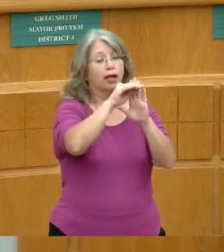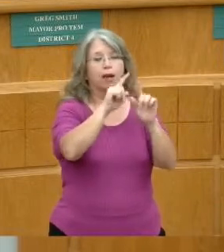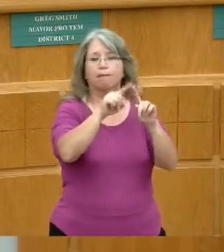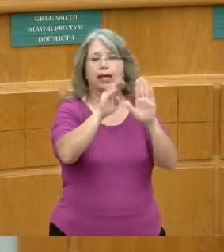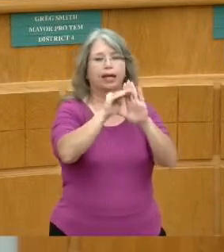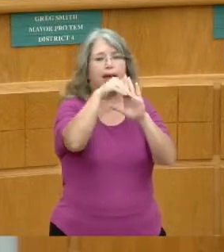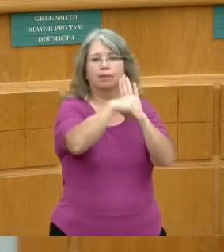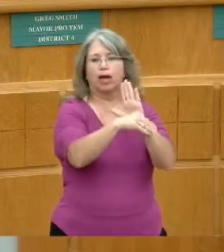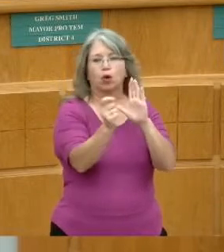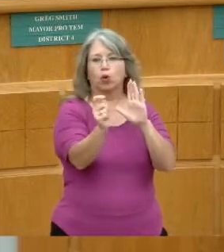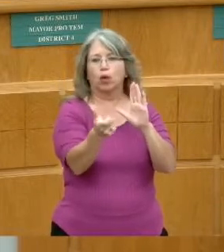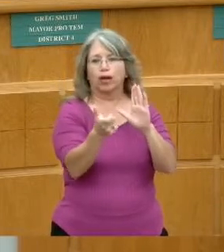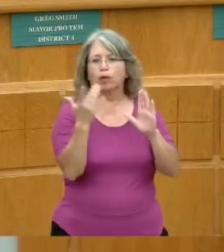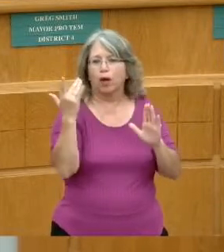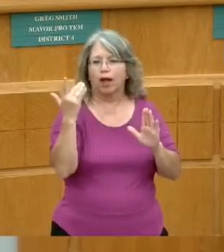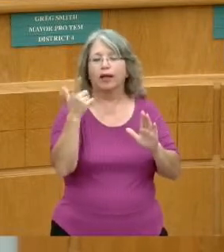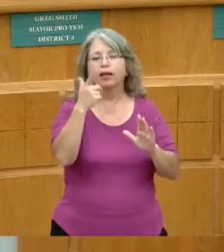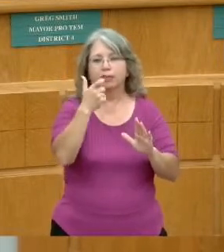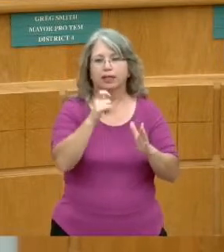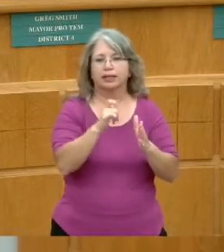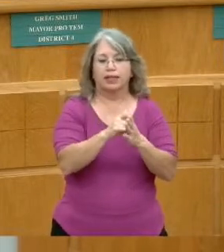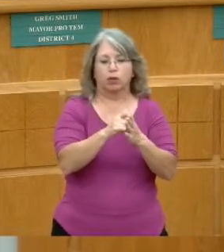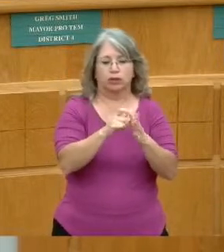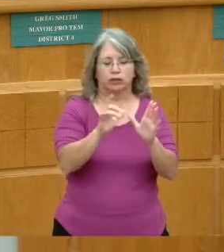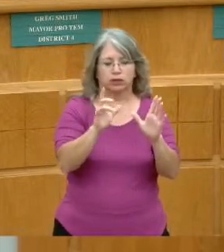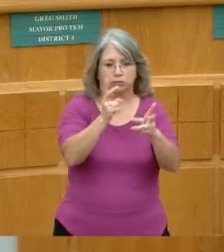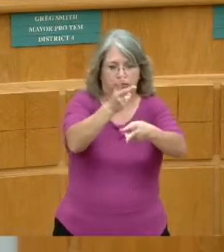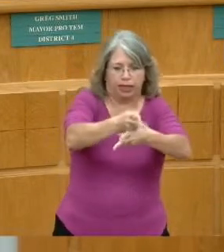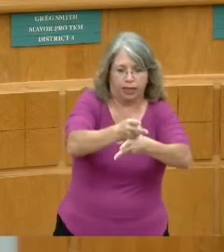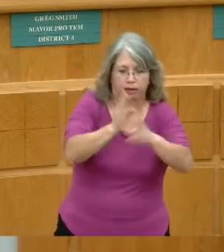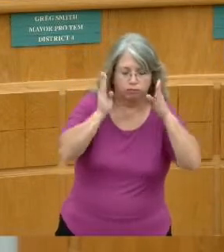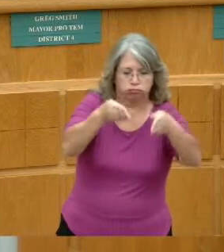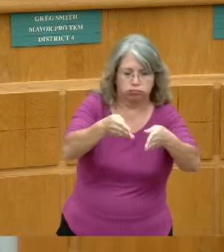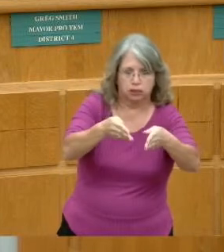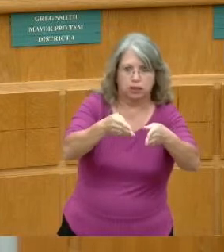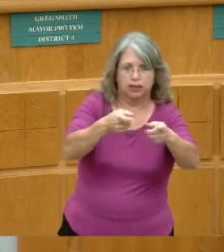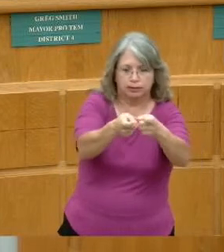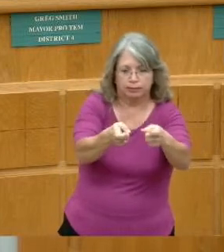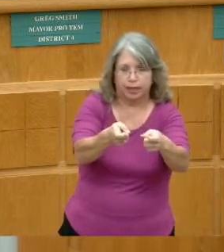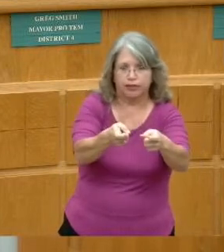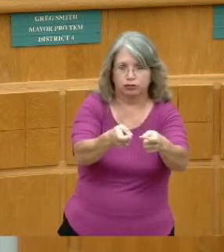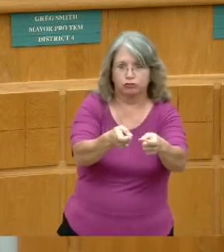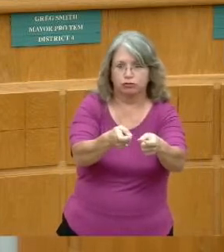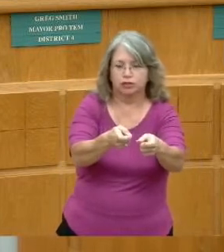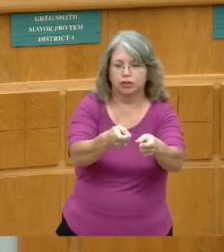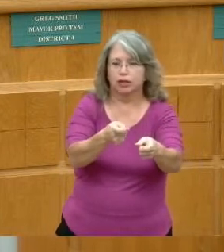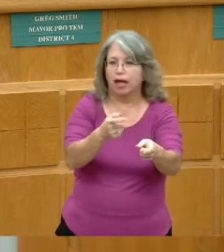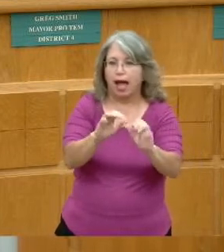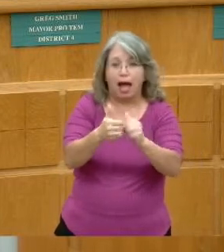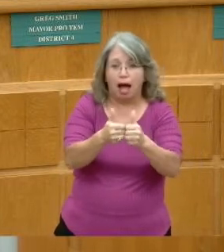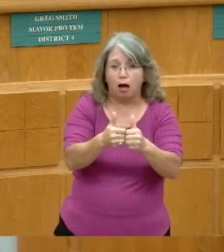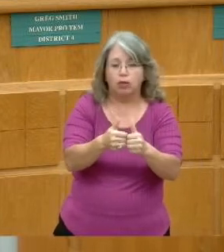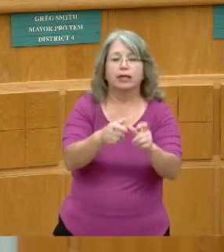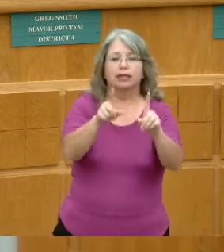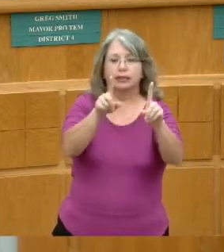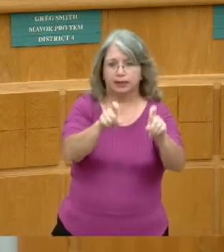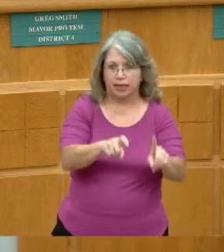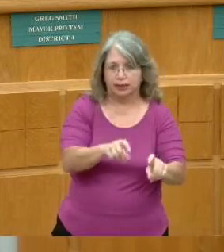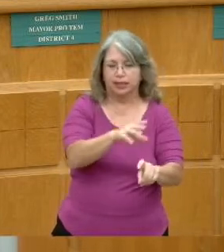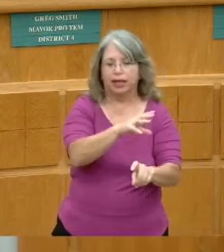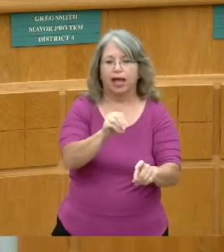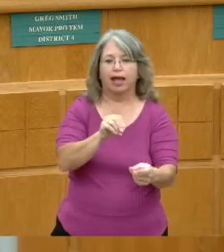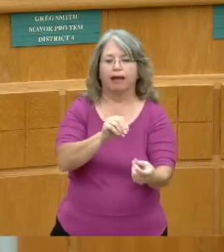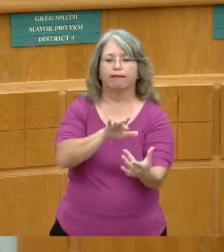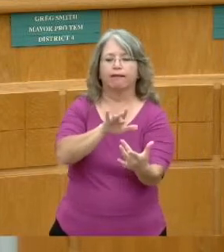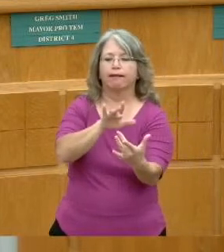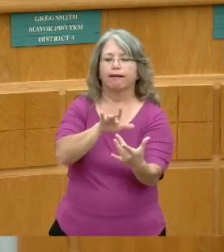outbreak was contained and it was dealt with. And one of the huge reasons why that happened was the testing and contact tracing. So it's important that